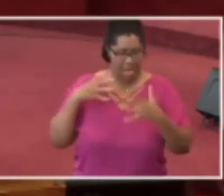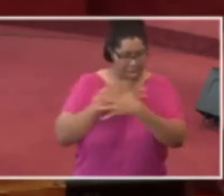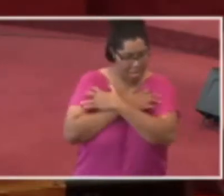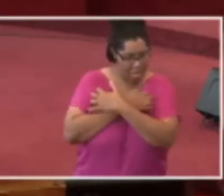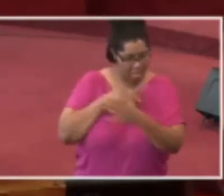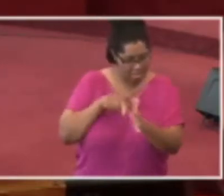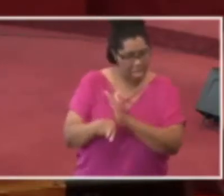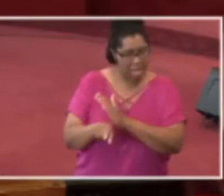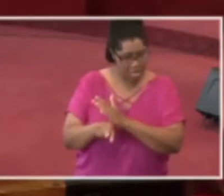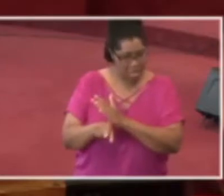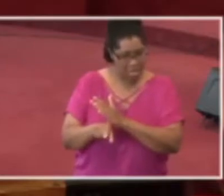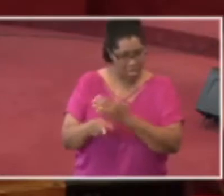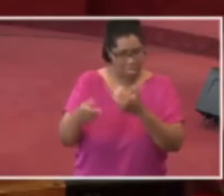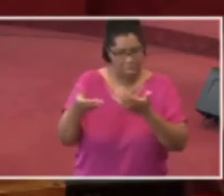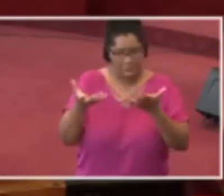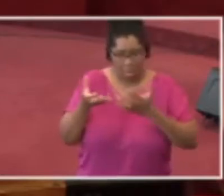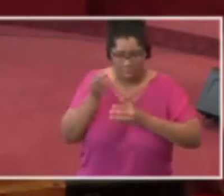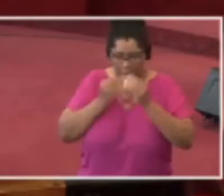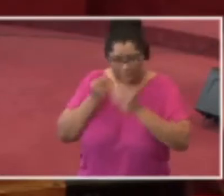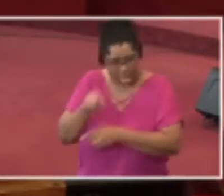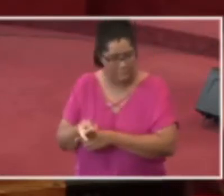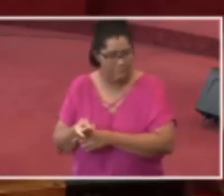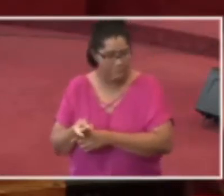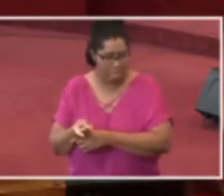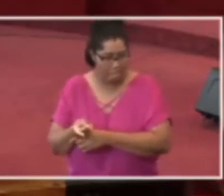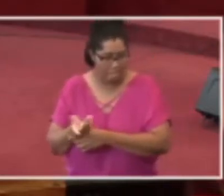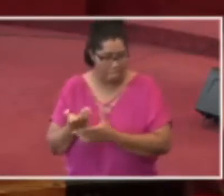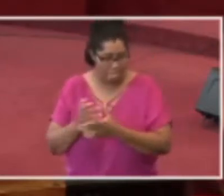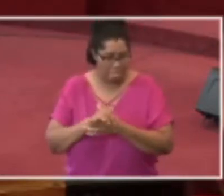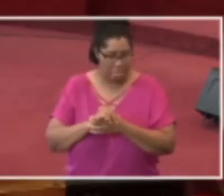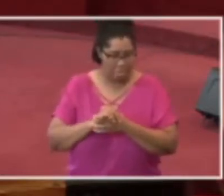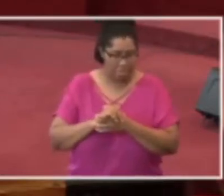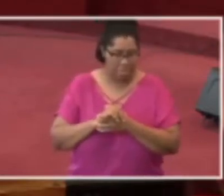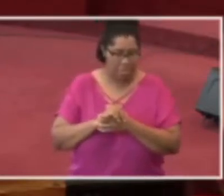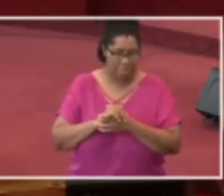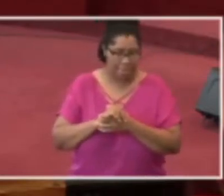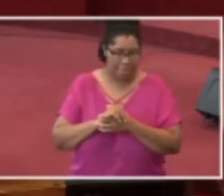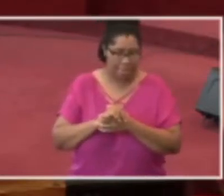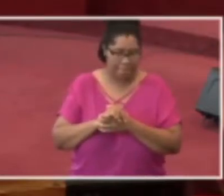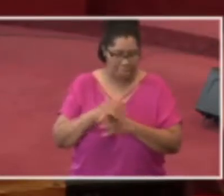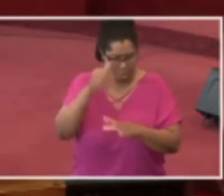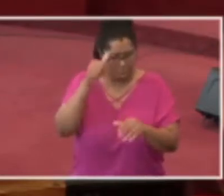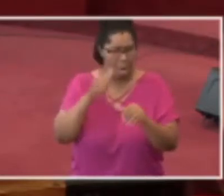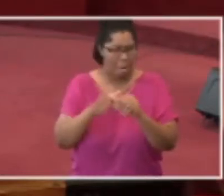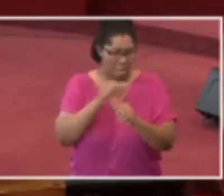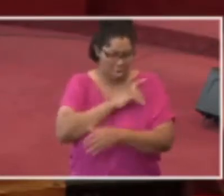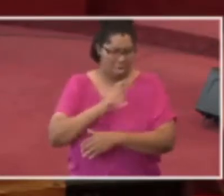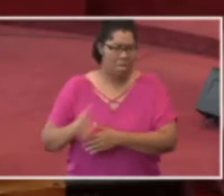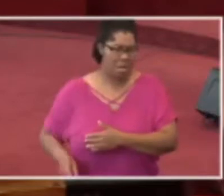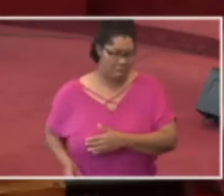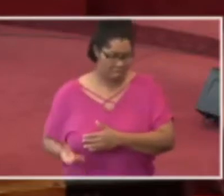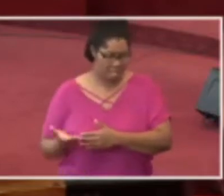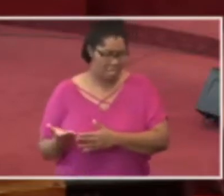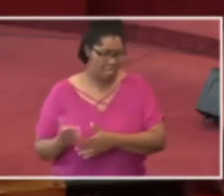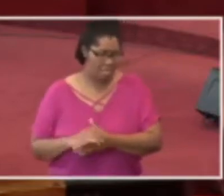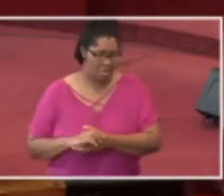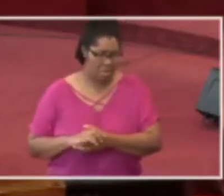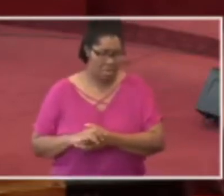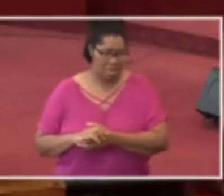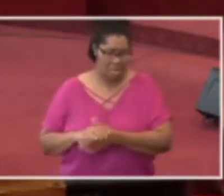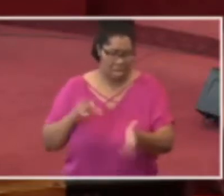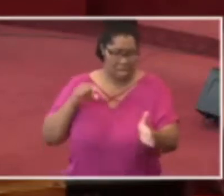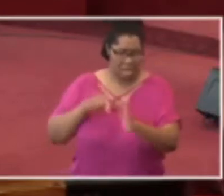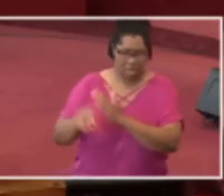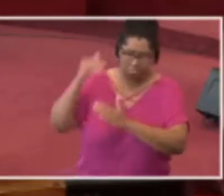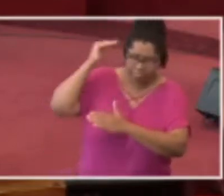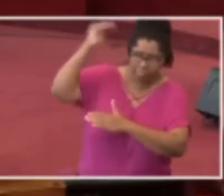were attempting to have lamb chops for dinner that night. Y'all remember King David, who brought down a giant of a man